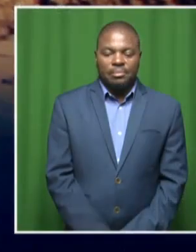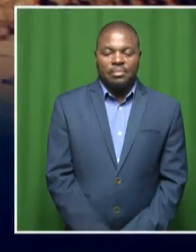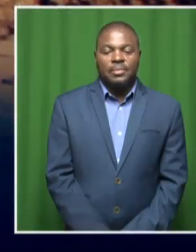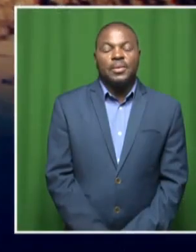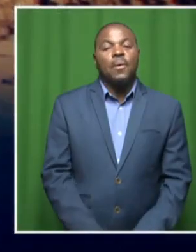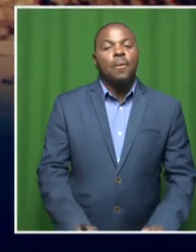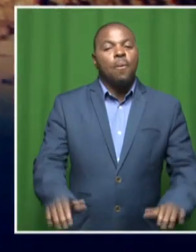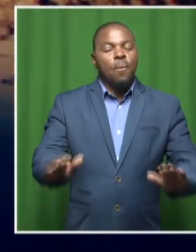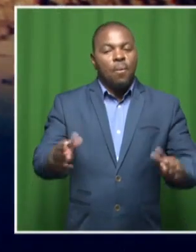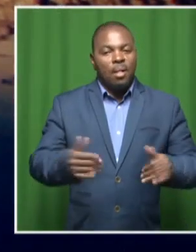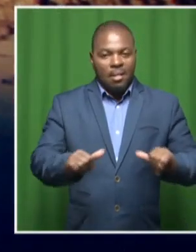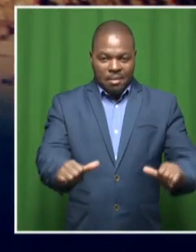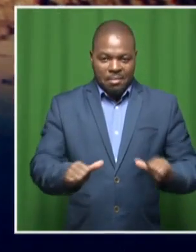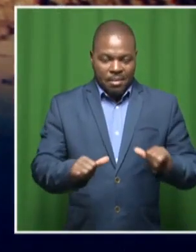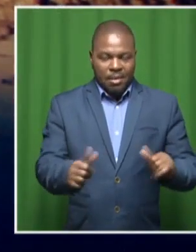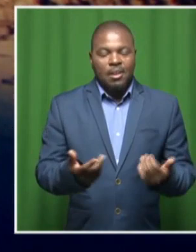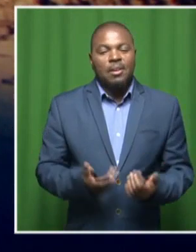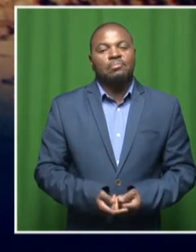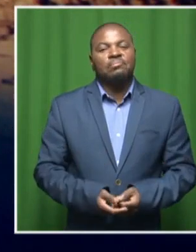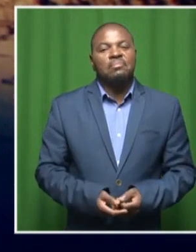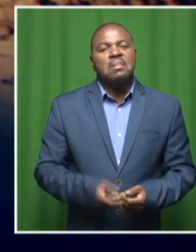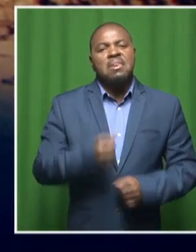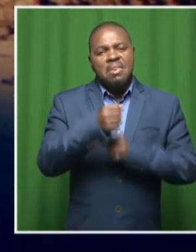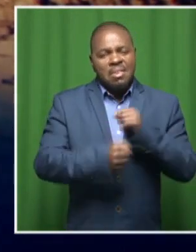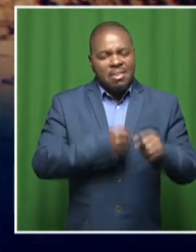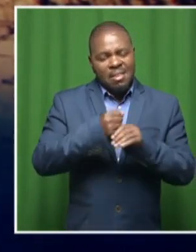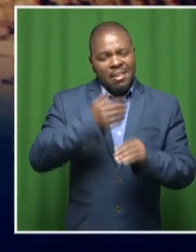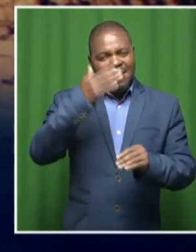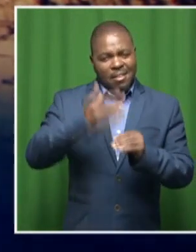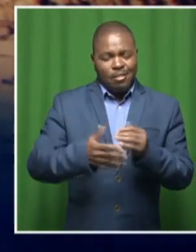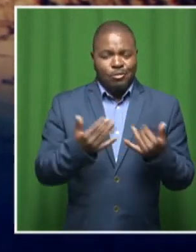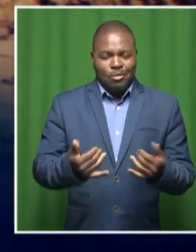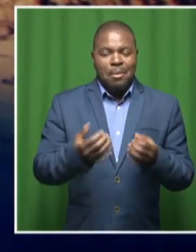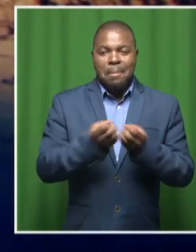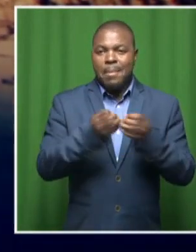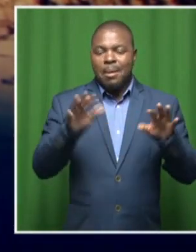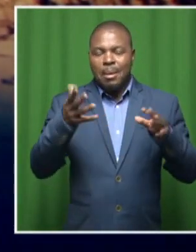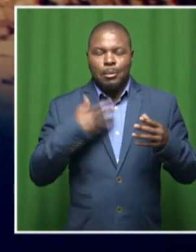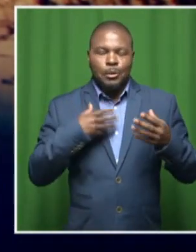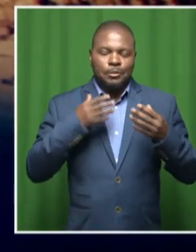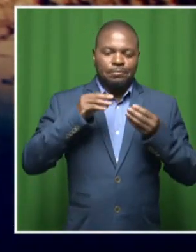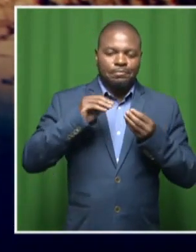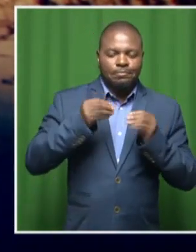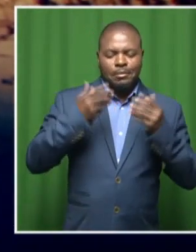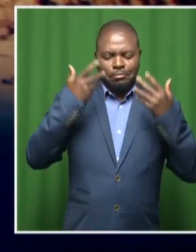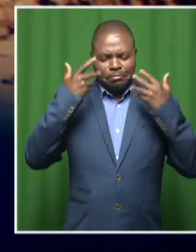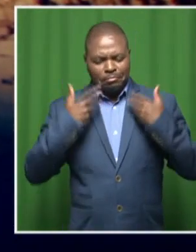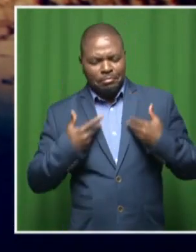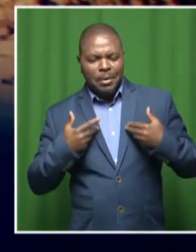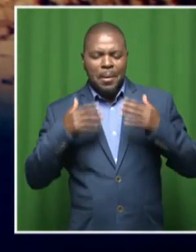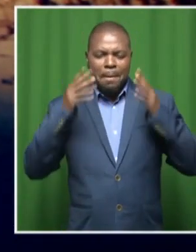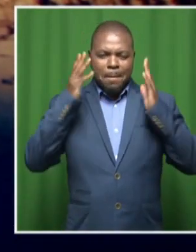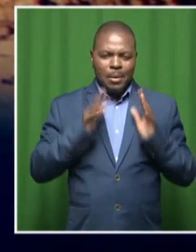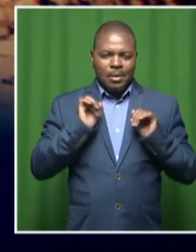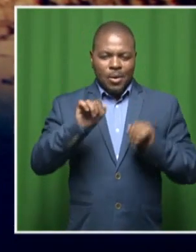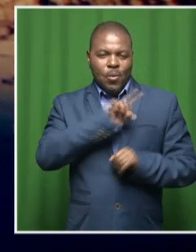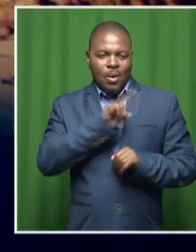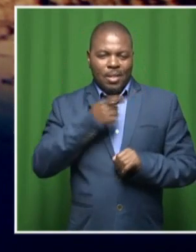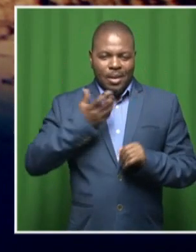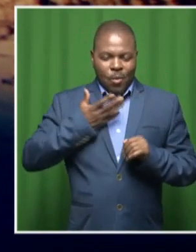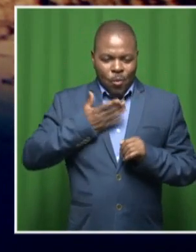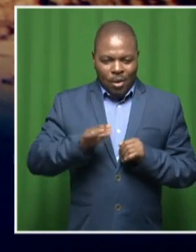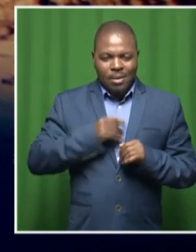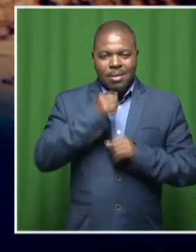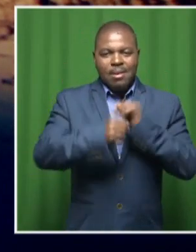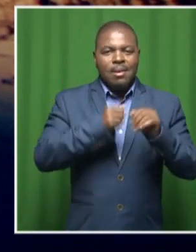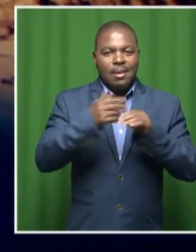Now, welcome back. Now, it's very common to see a surge in aesthetic treatment this time of the year. People want to start the new